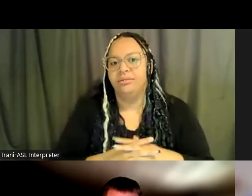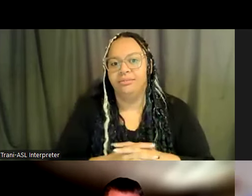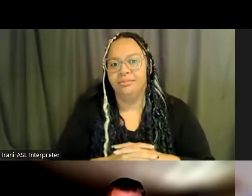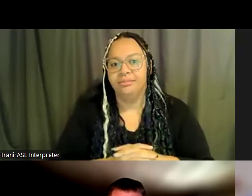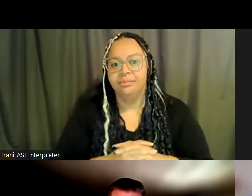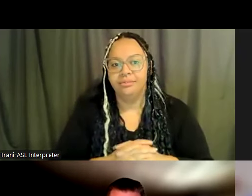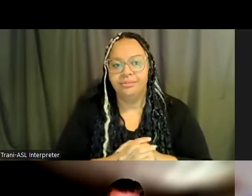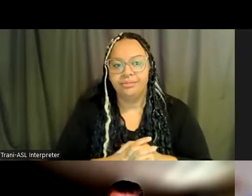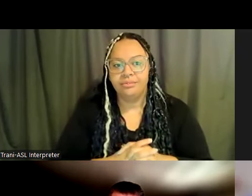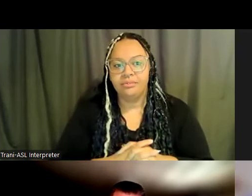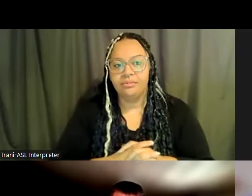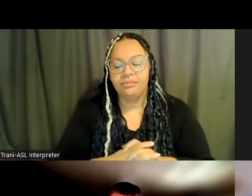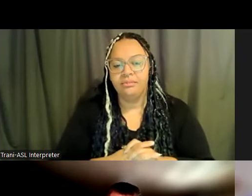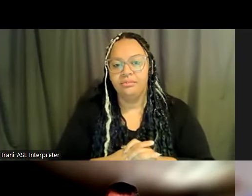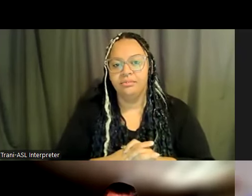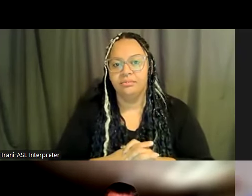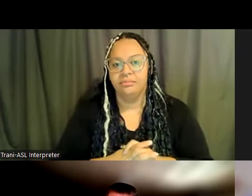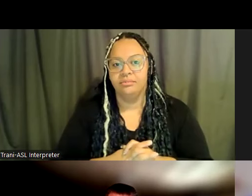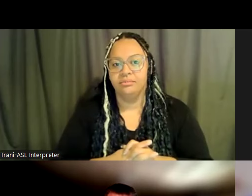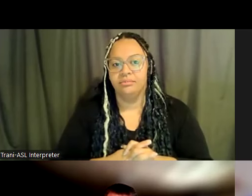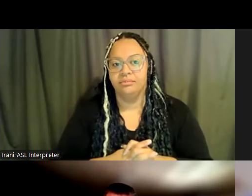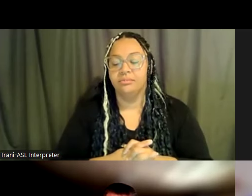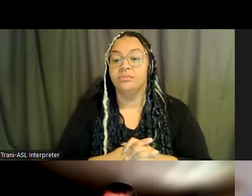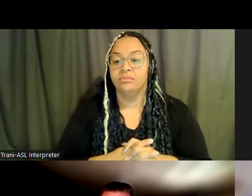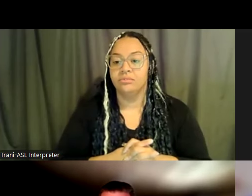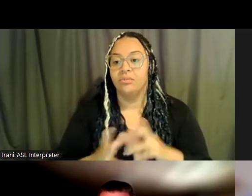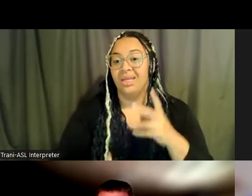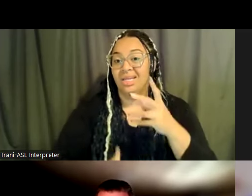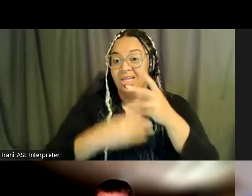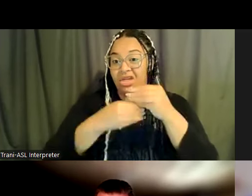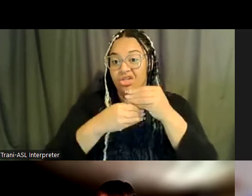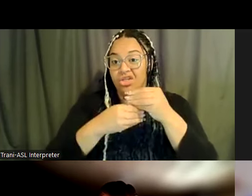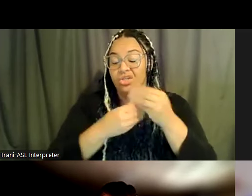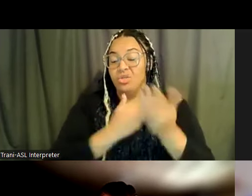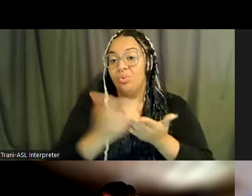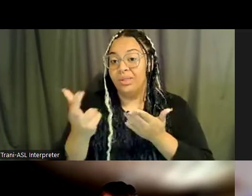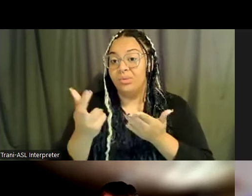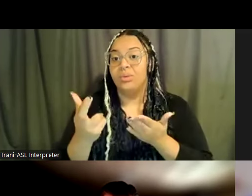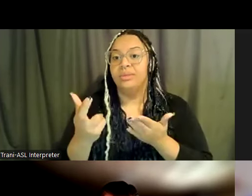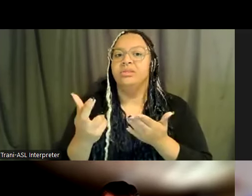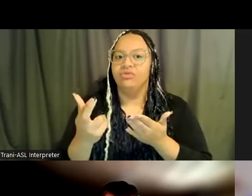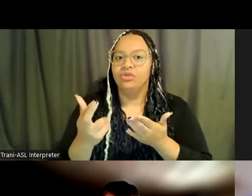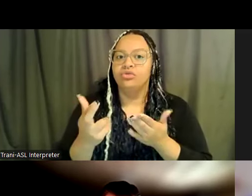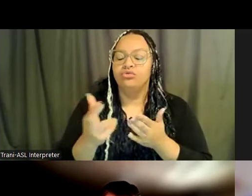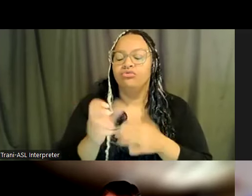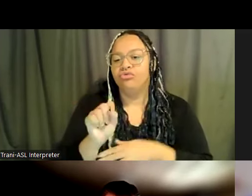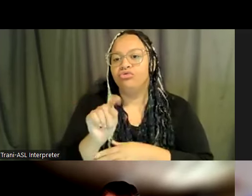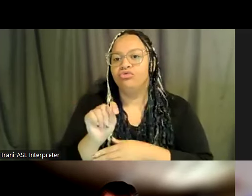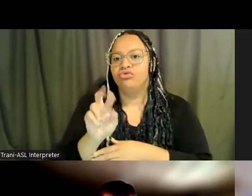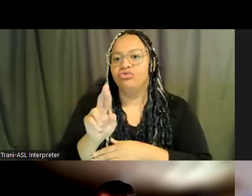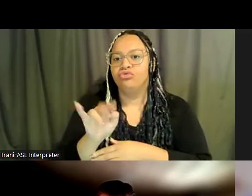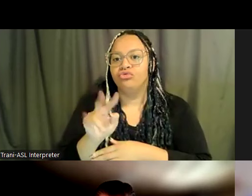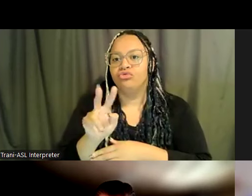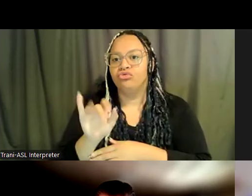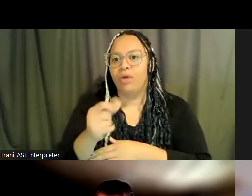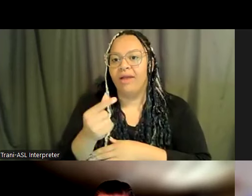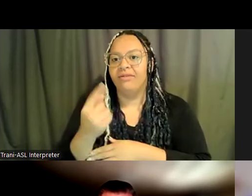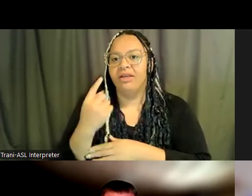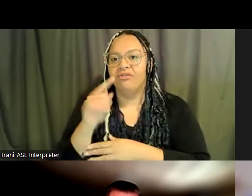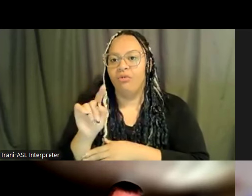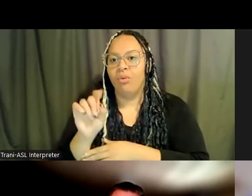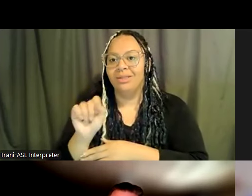So in addition to the resource of striving for safety, if this is a very new topic for you